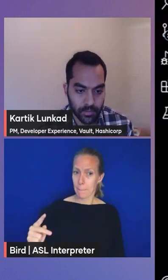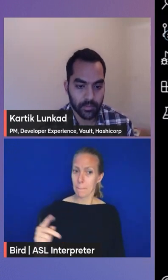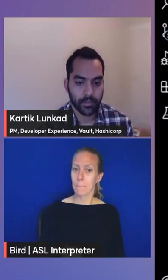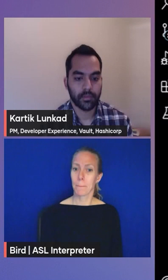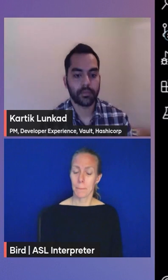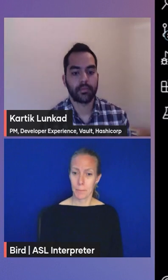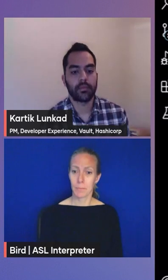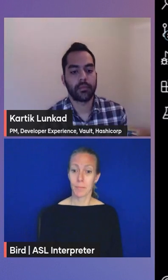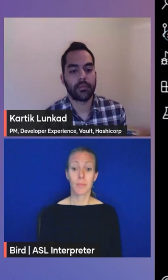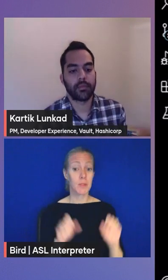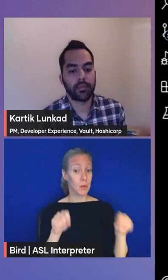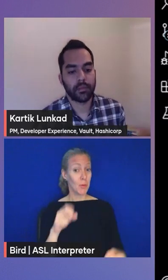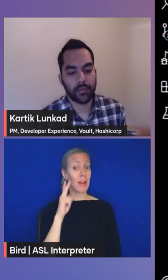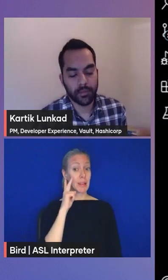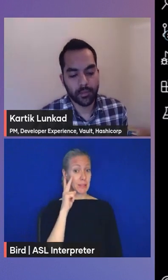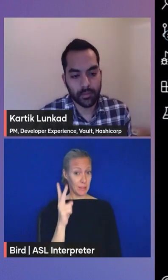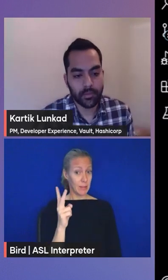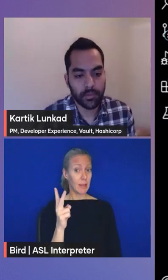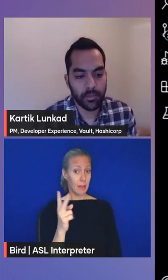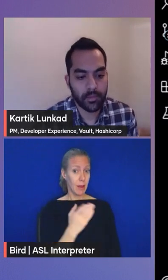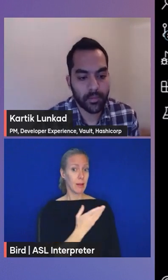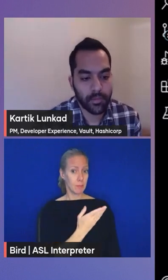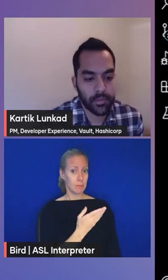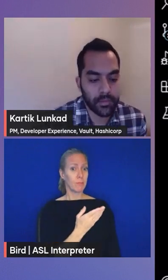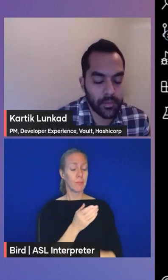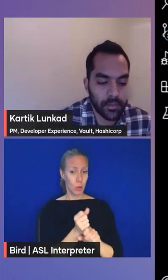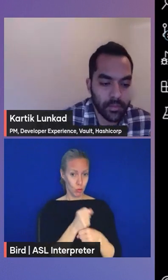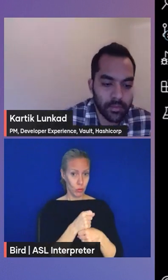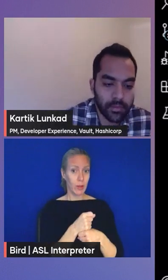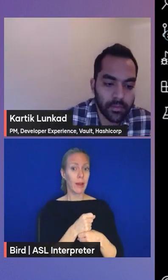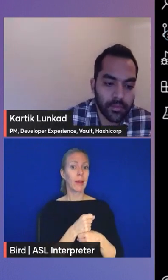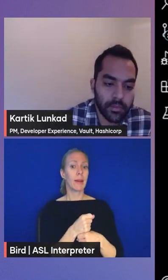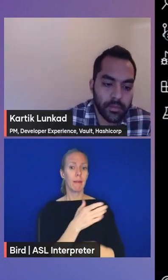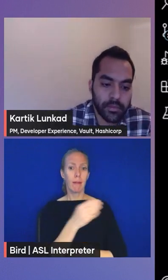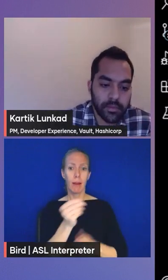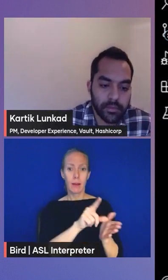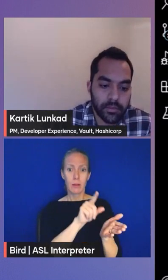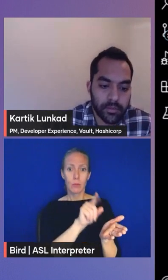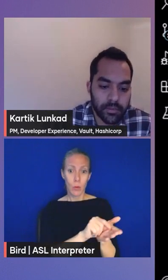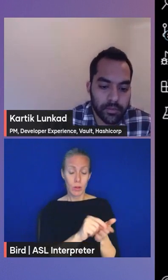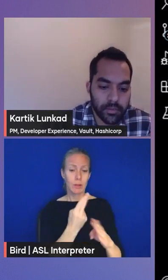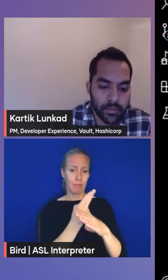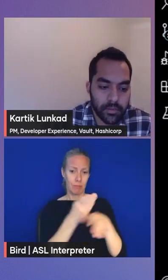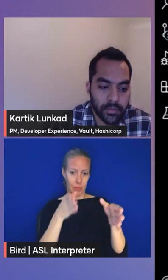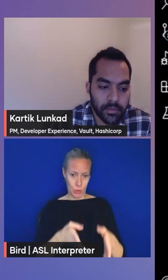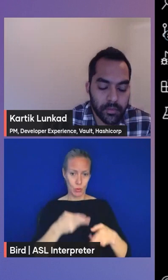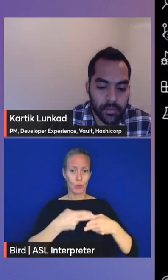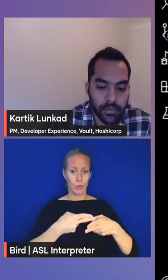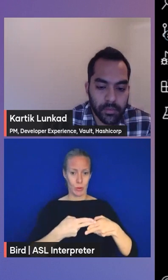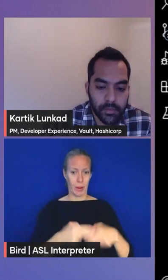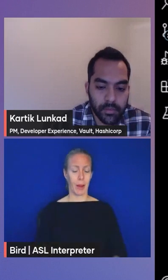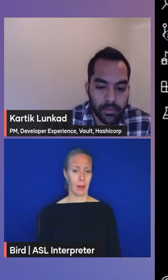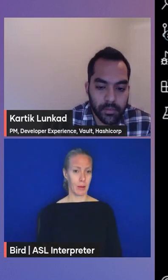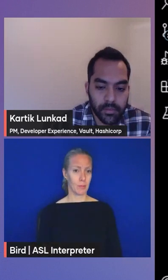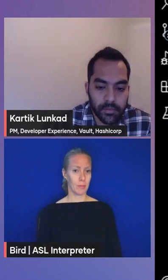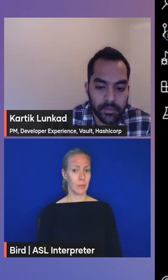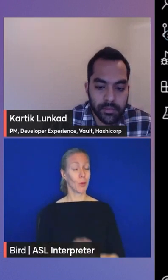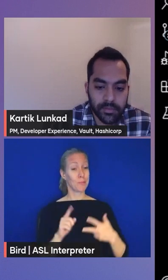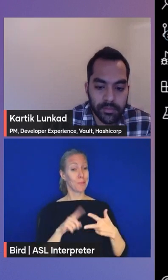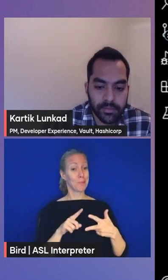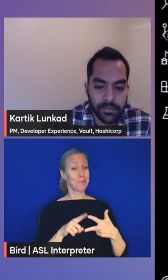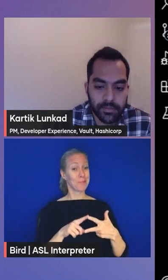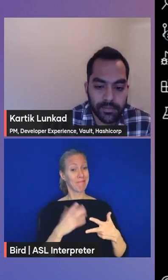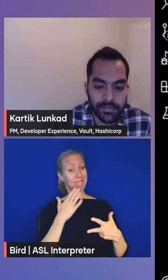Great, and I can see that it created and printed out a username. That's the second demo. Thank